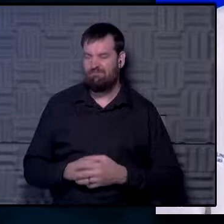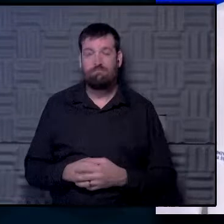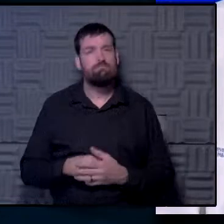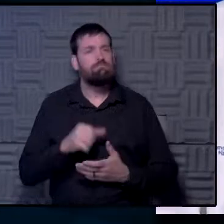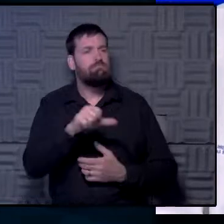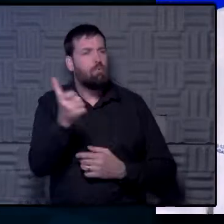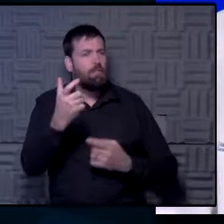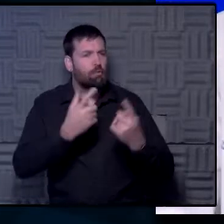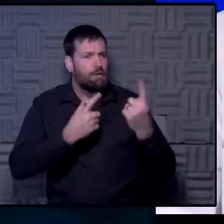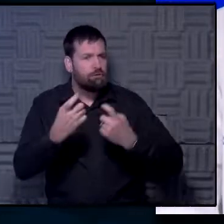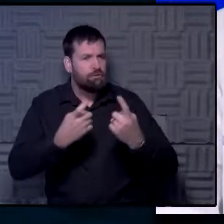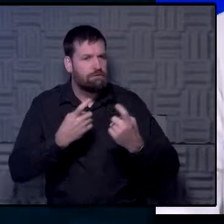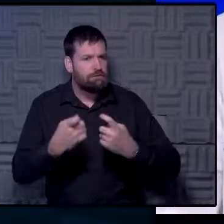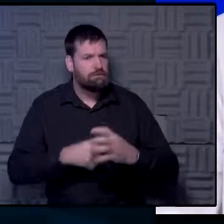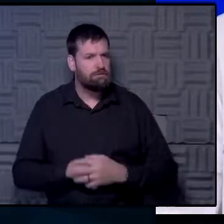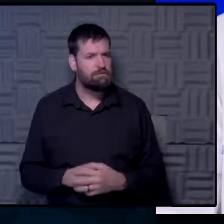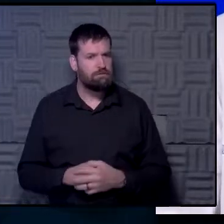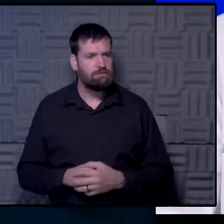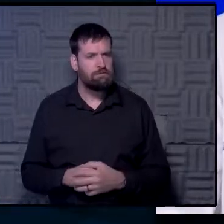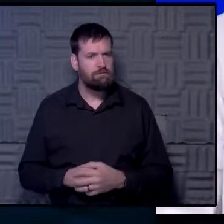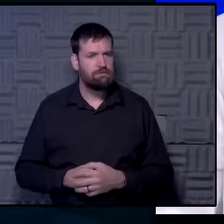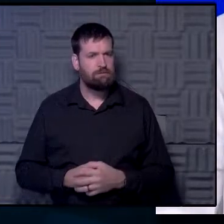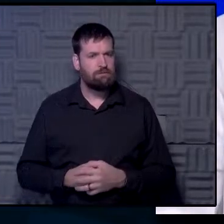other questions do you all have?